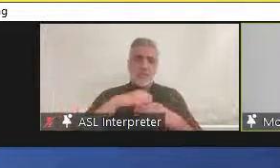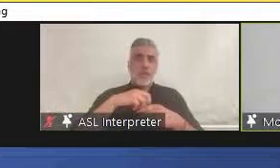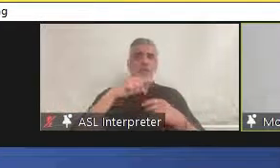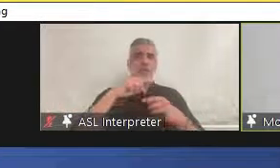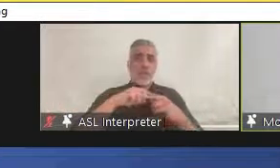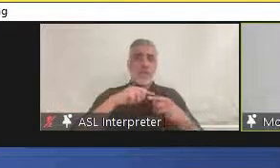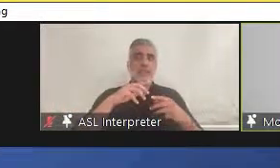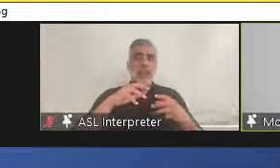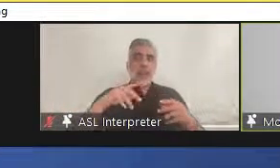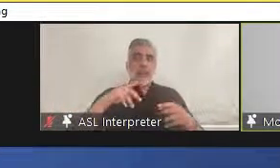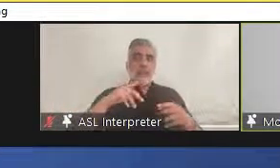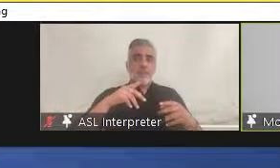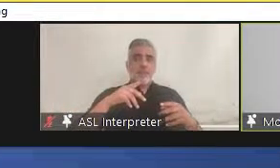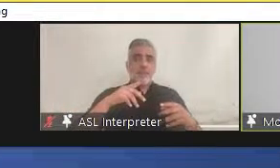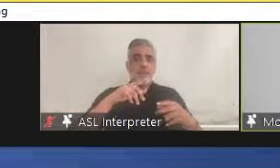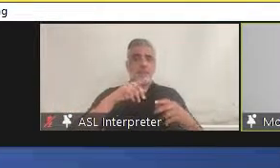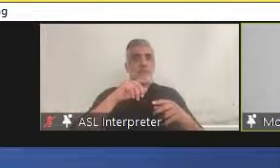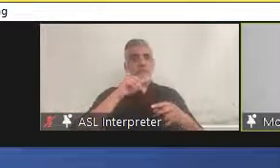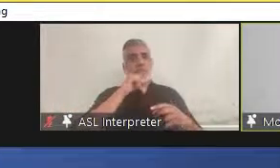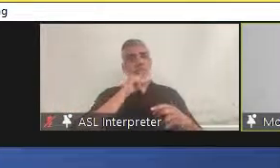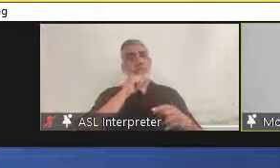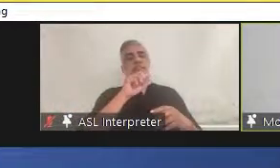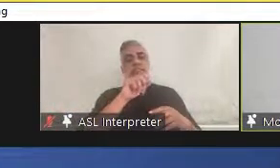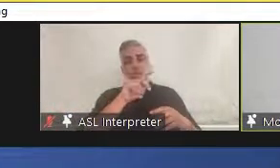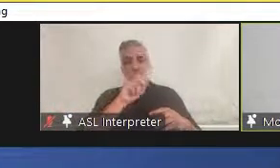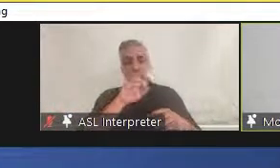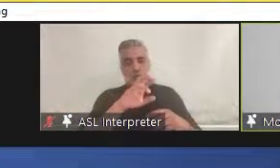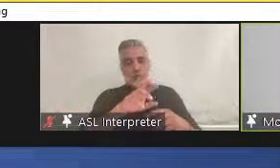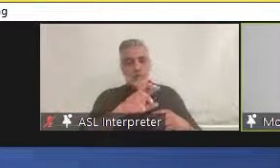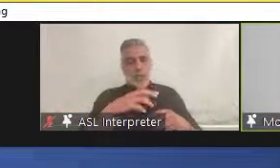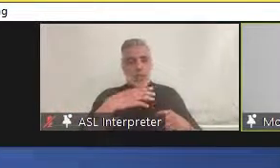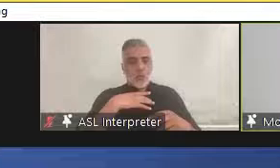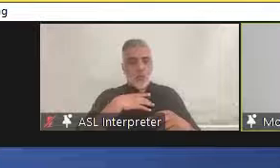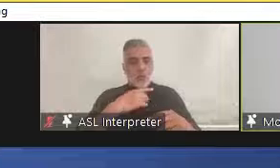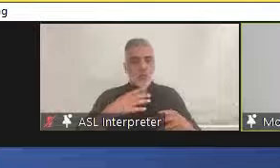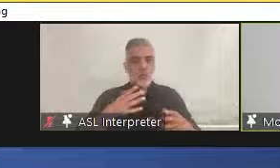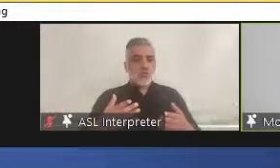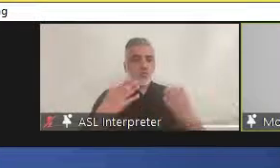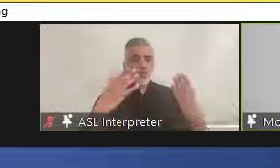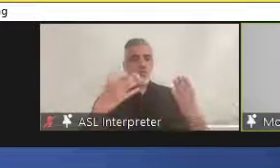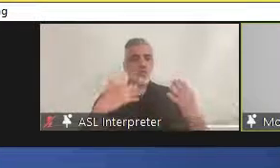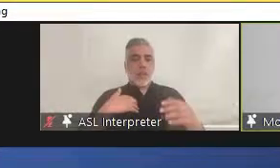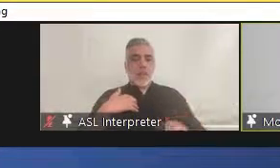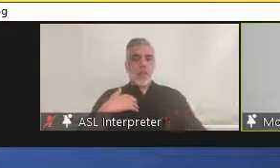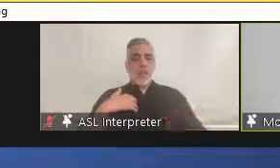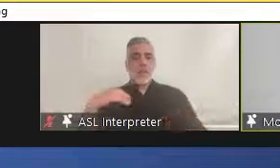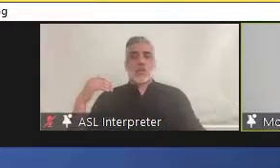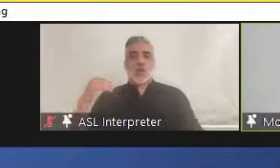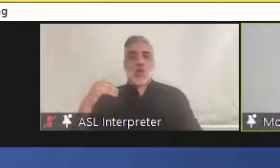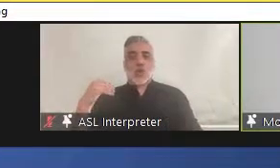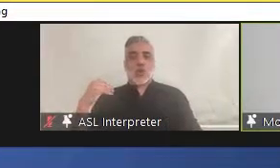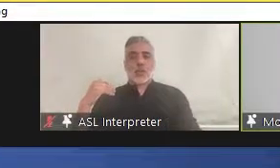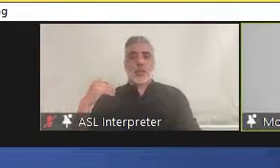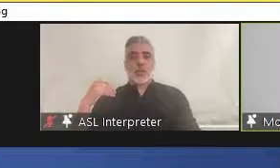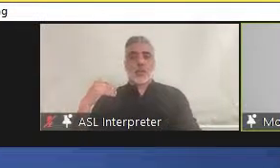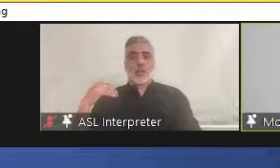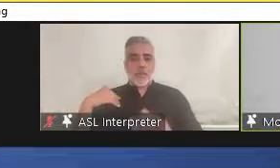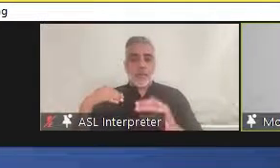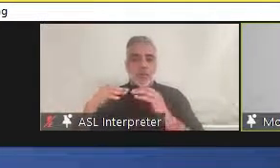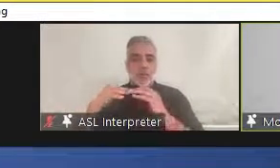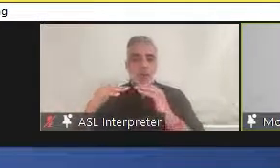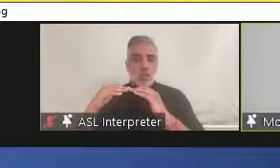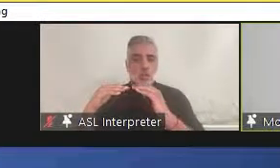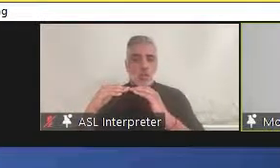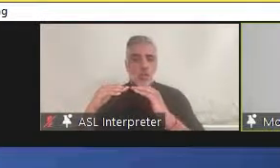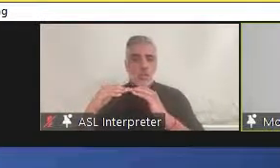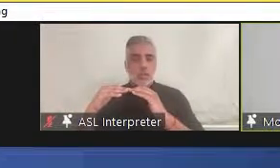productive sector. I would like to request my colleague Shiro Nakata for talking specifically